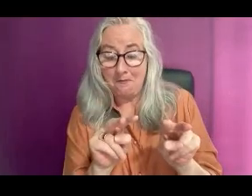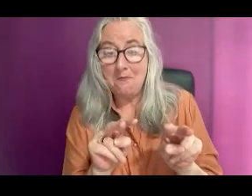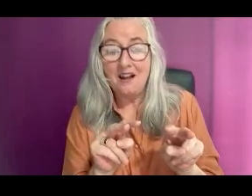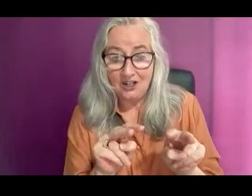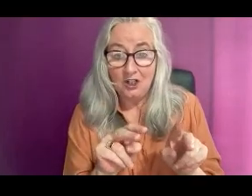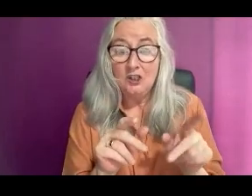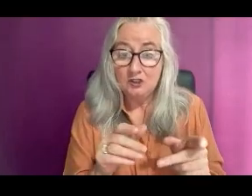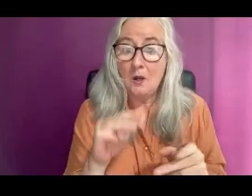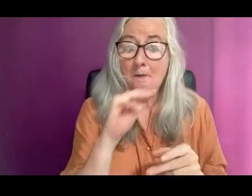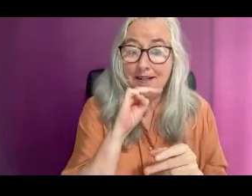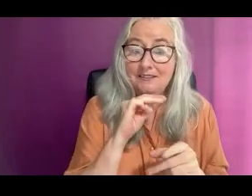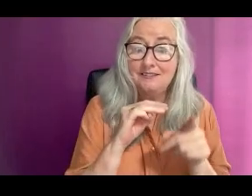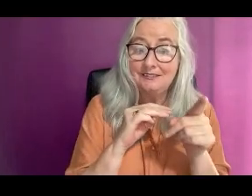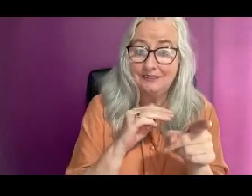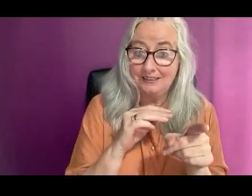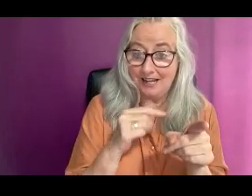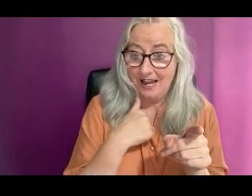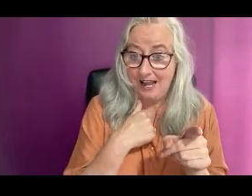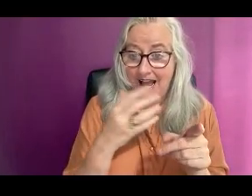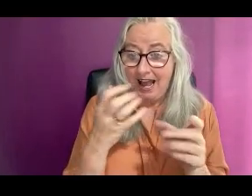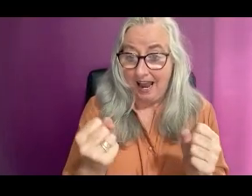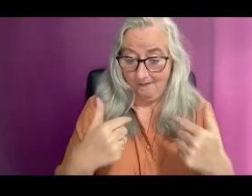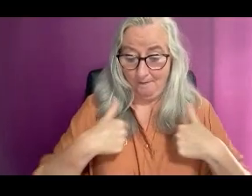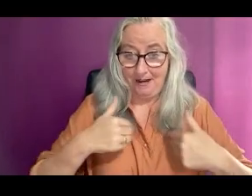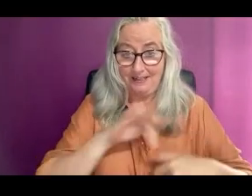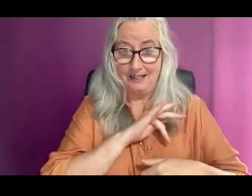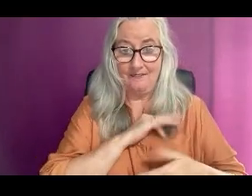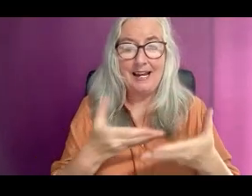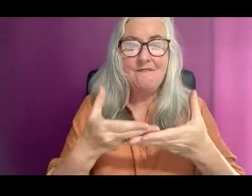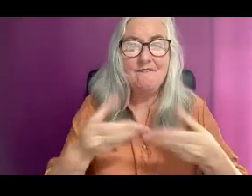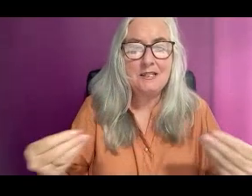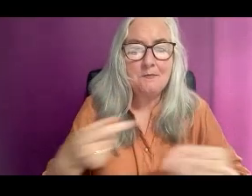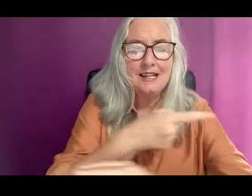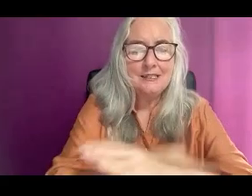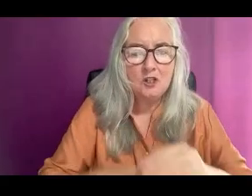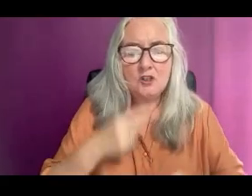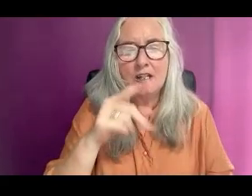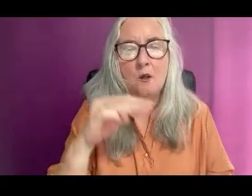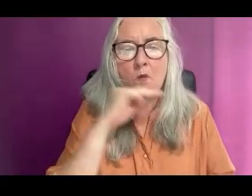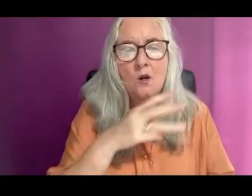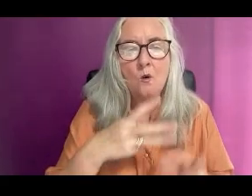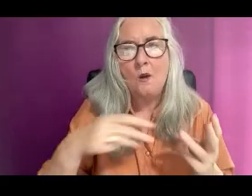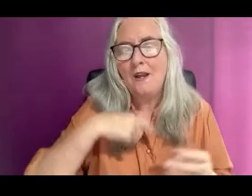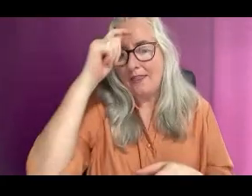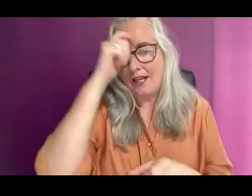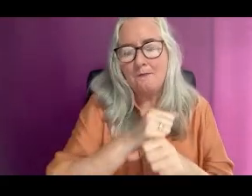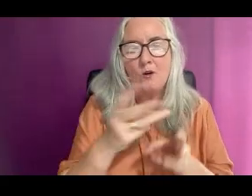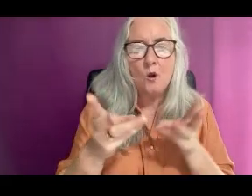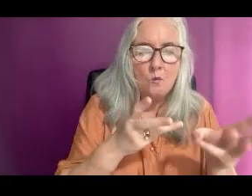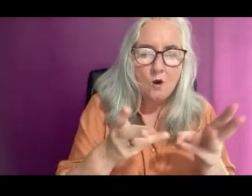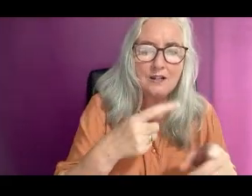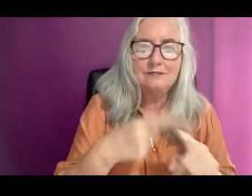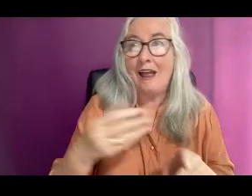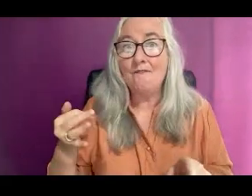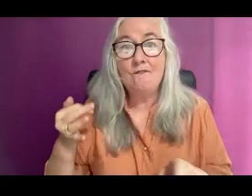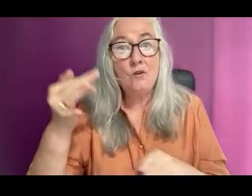one statistical slot because I have an invisible disability. So this is important when we think about our workforce, our future workforce, that